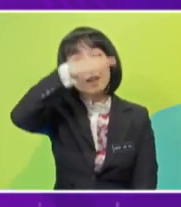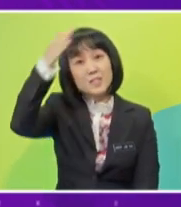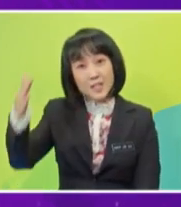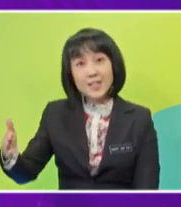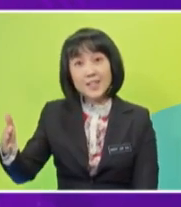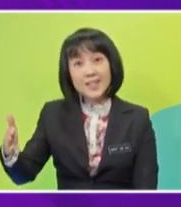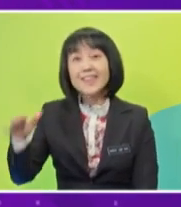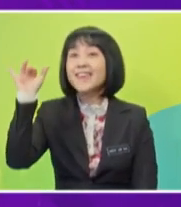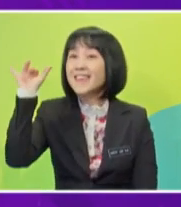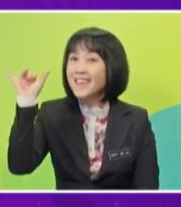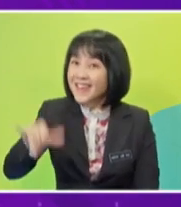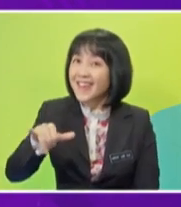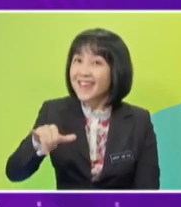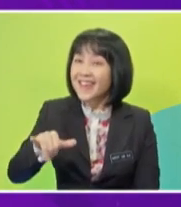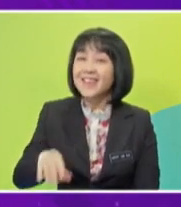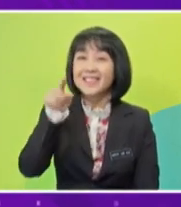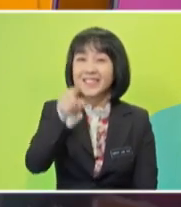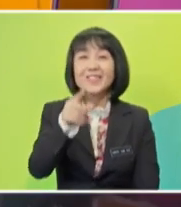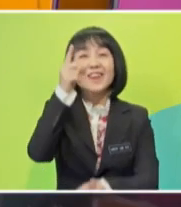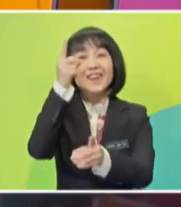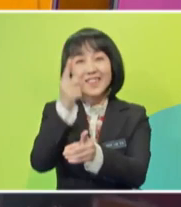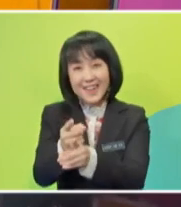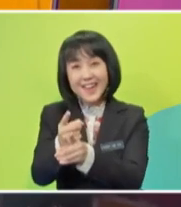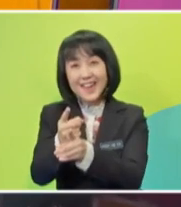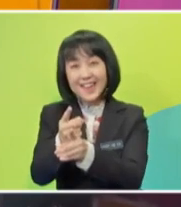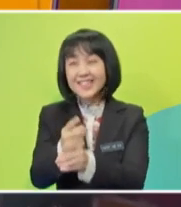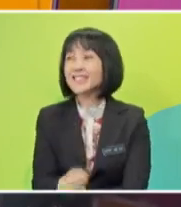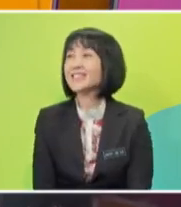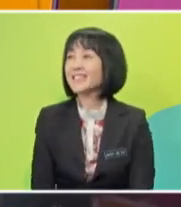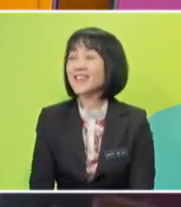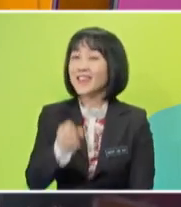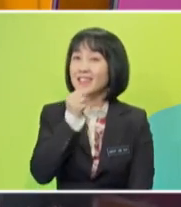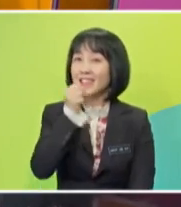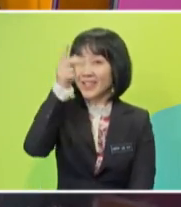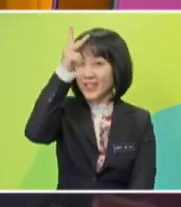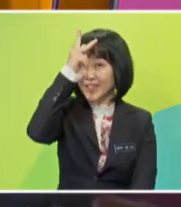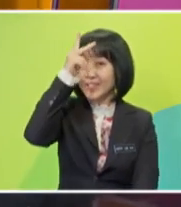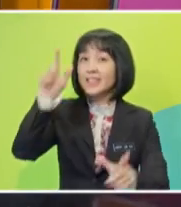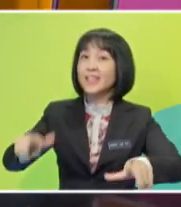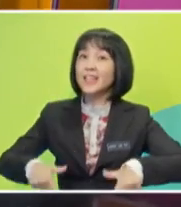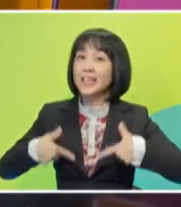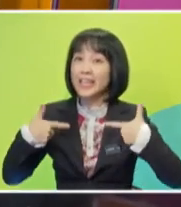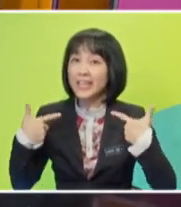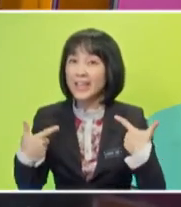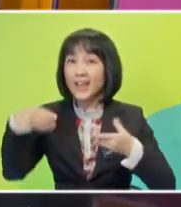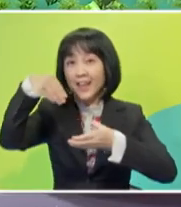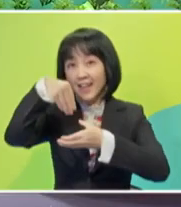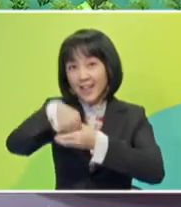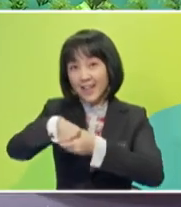Mountains? Yes, you are right. Okay, well so the done. Goat actually lives in